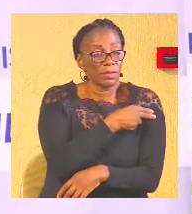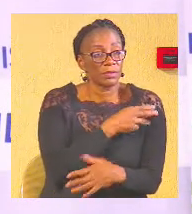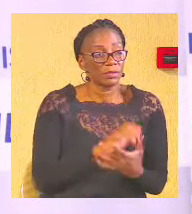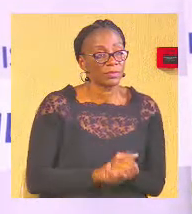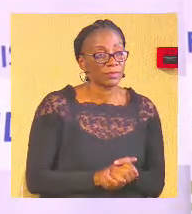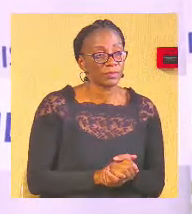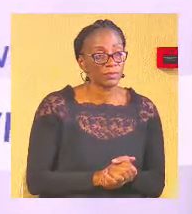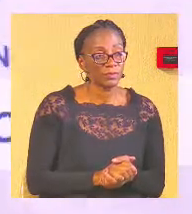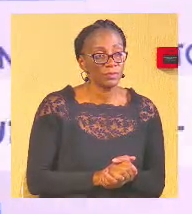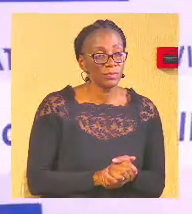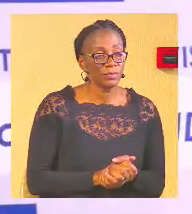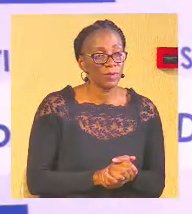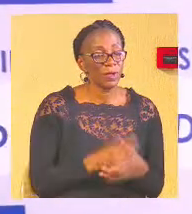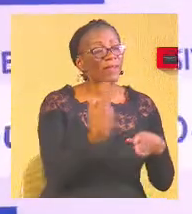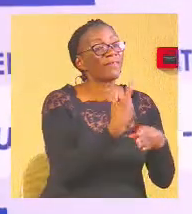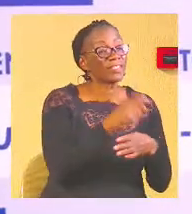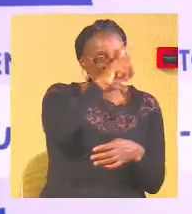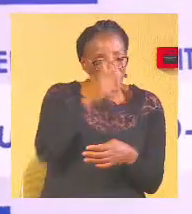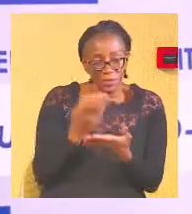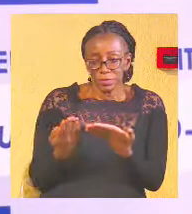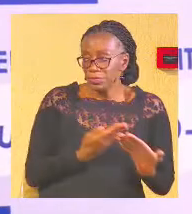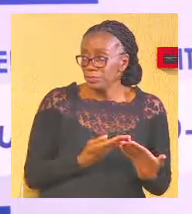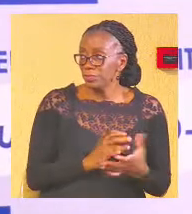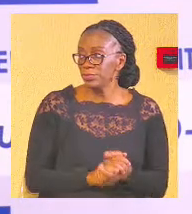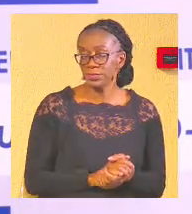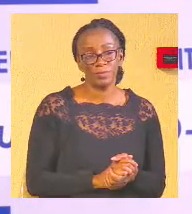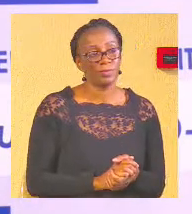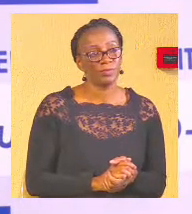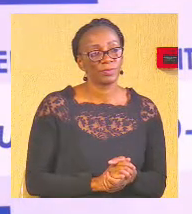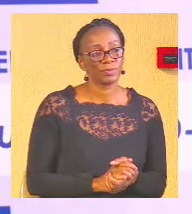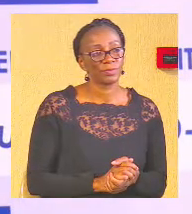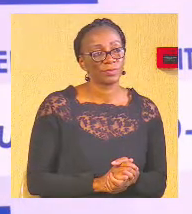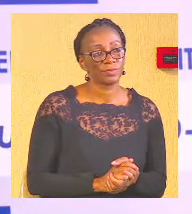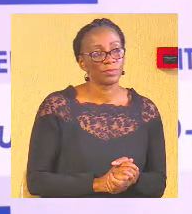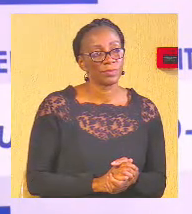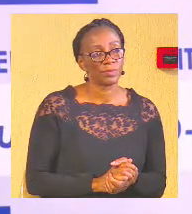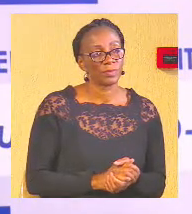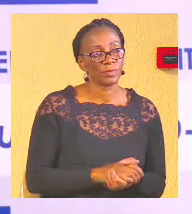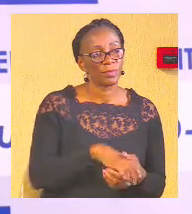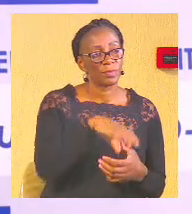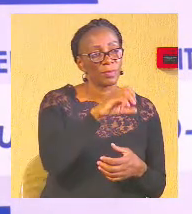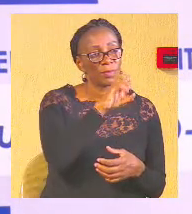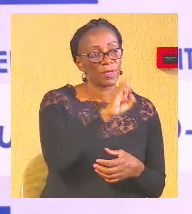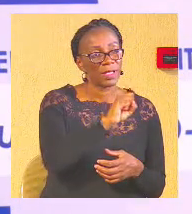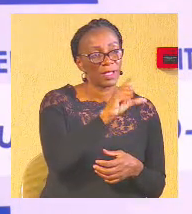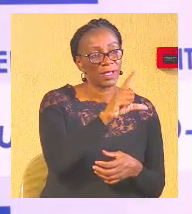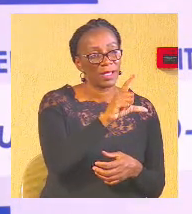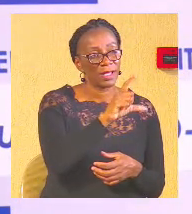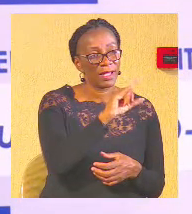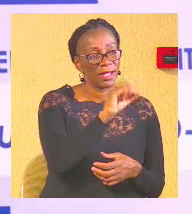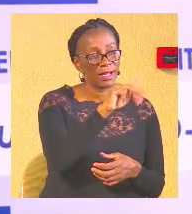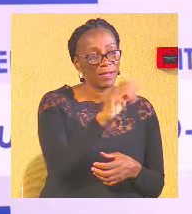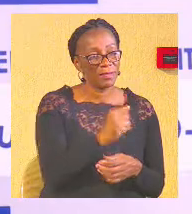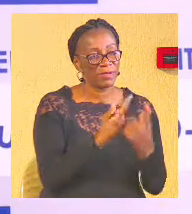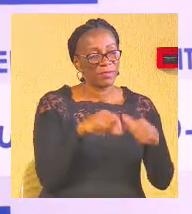All right. Good afternoon. My name is Selima from NBC. I have one question for Mr. Nangobe and then